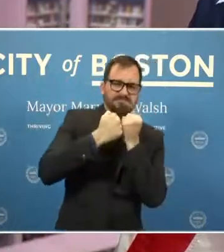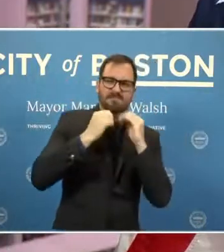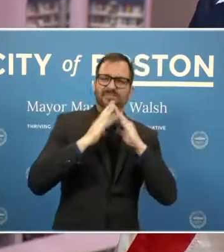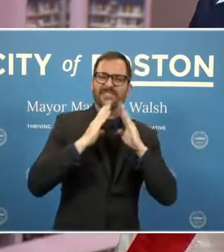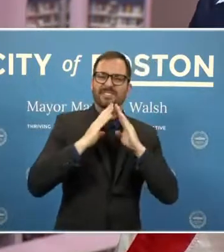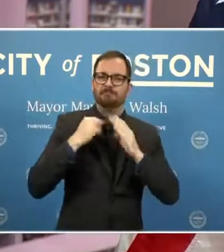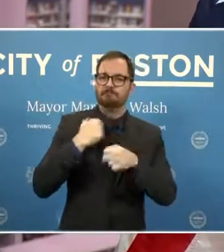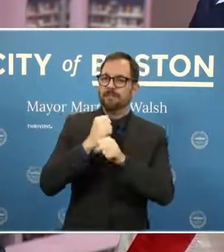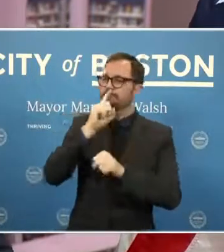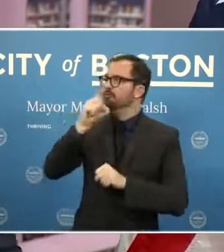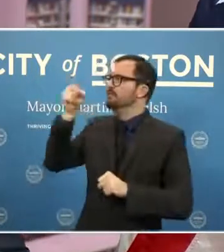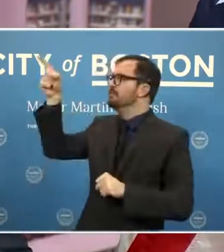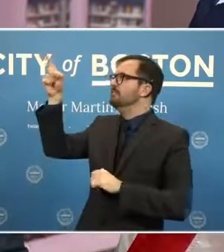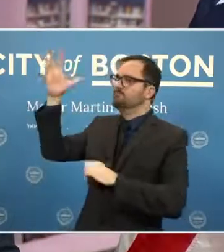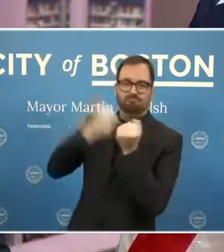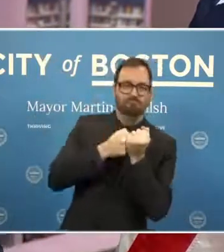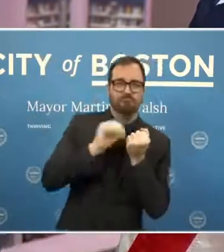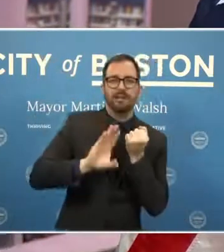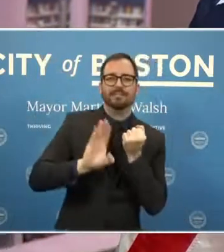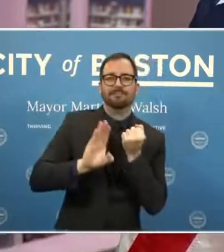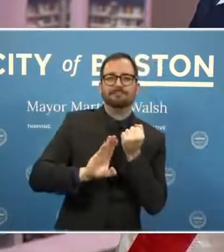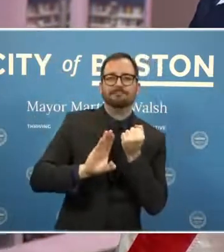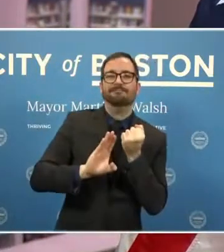and cities have ever had.